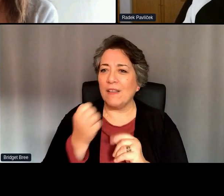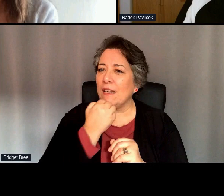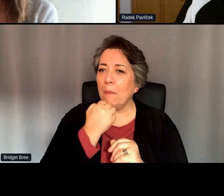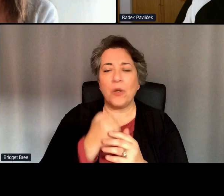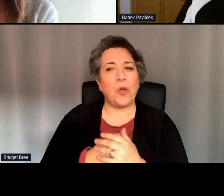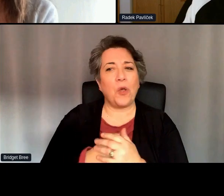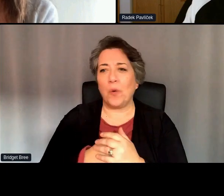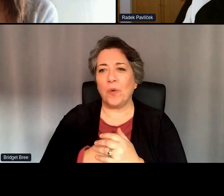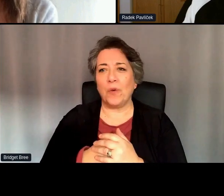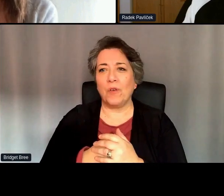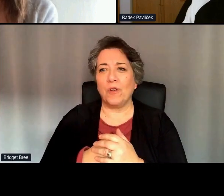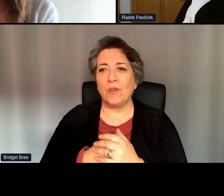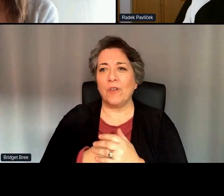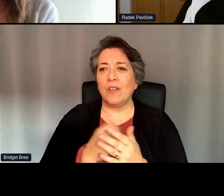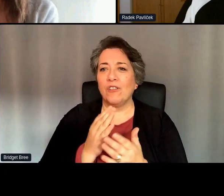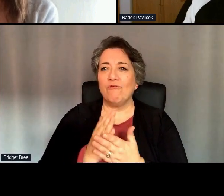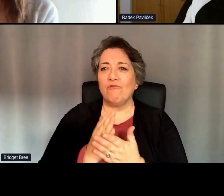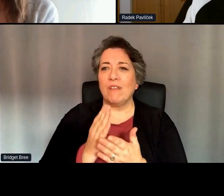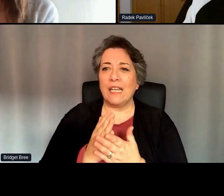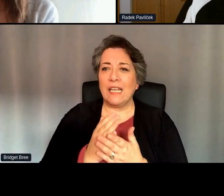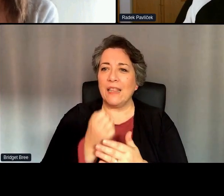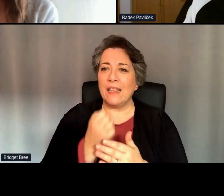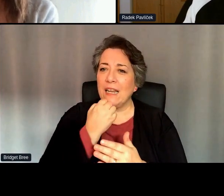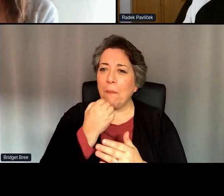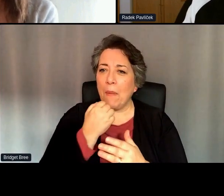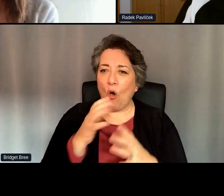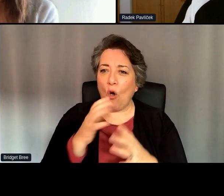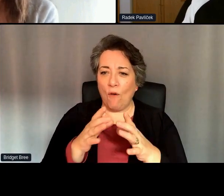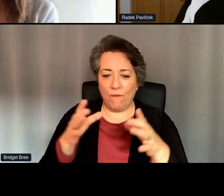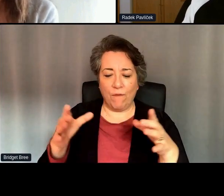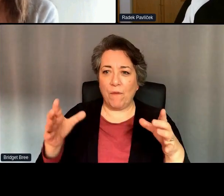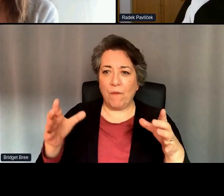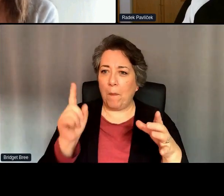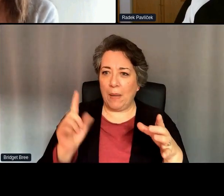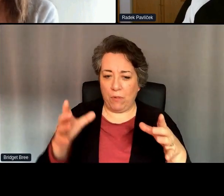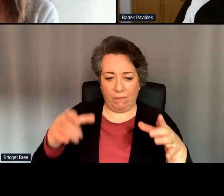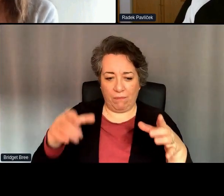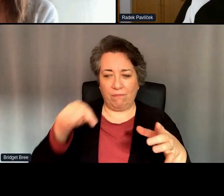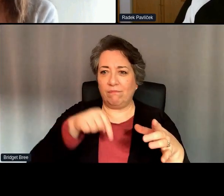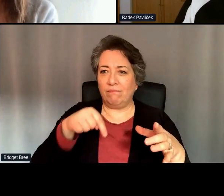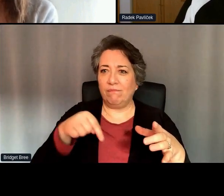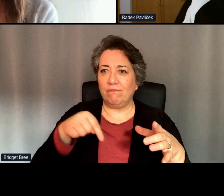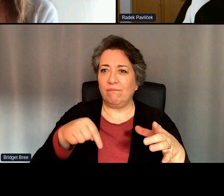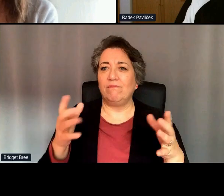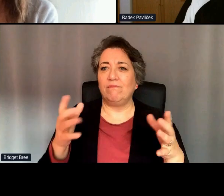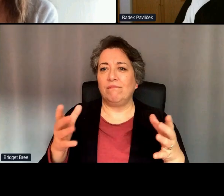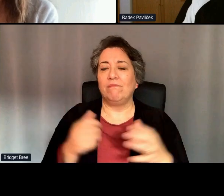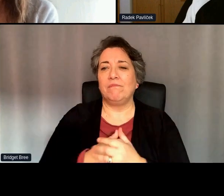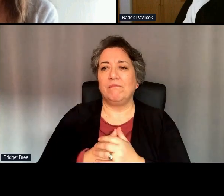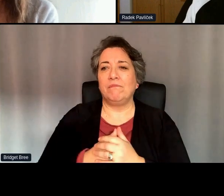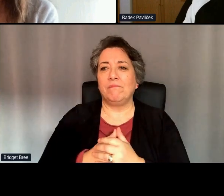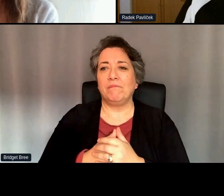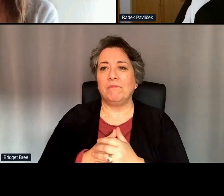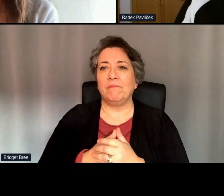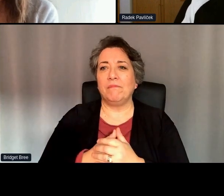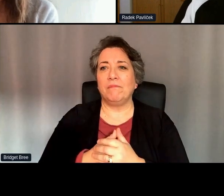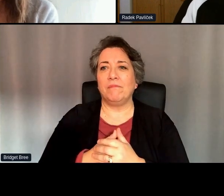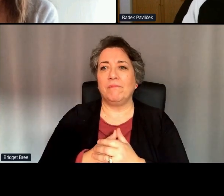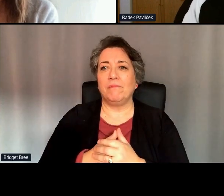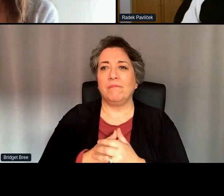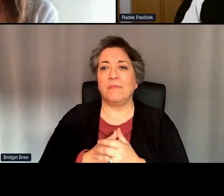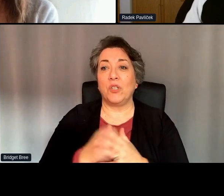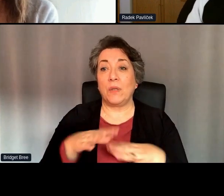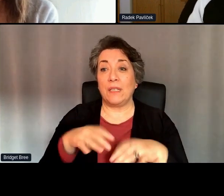it's just the number of seats that we would like to have, or how many people they would have access to the platform. So starting